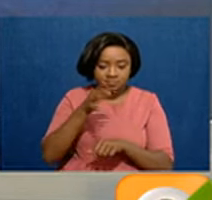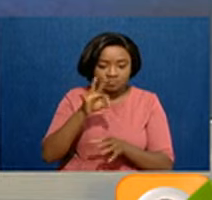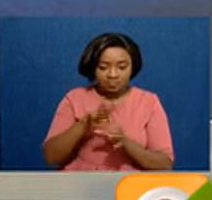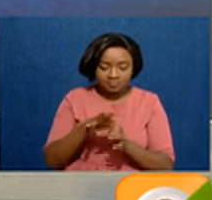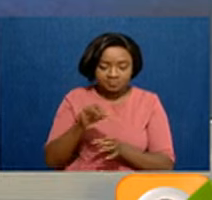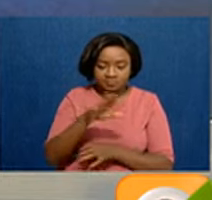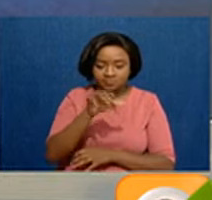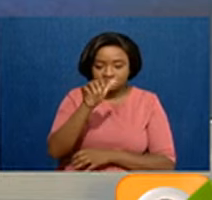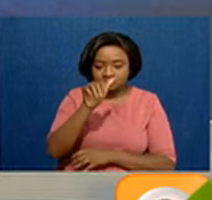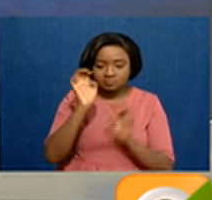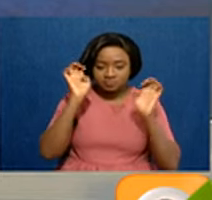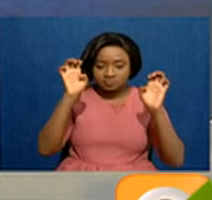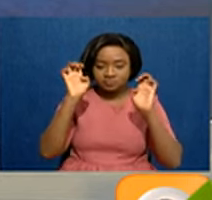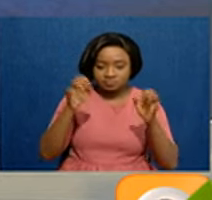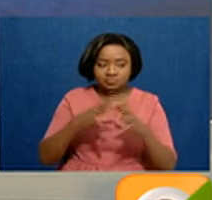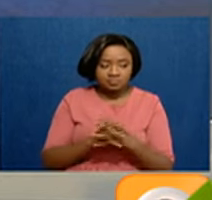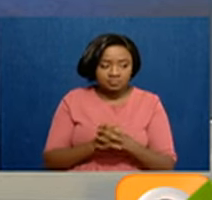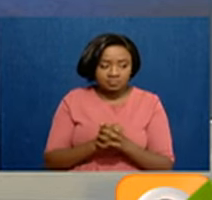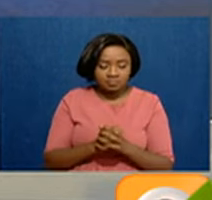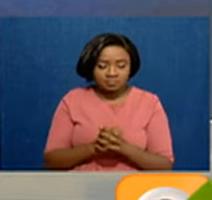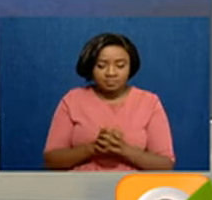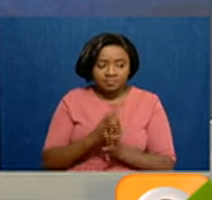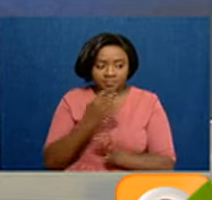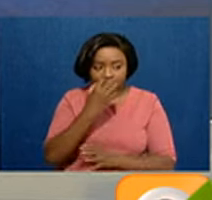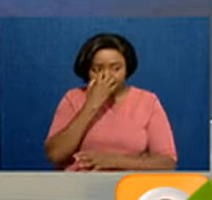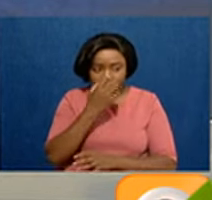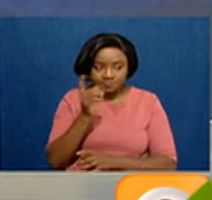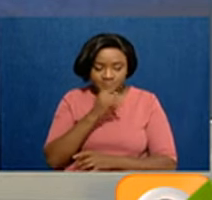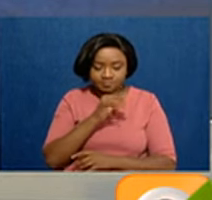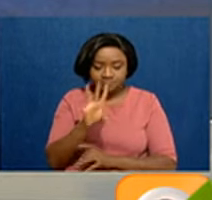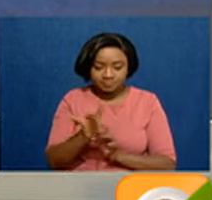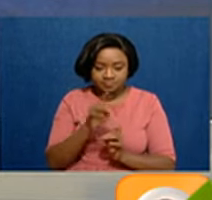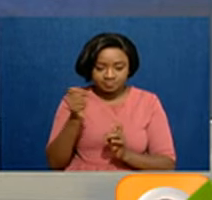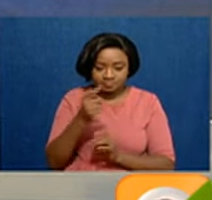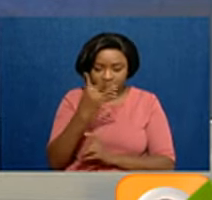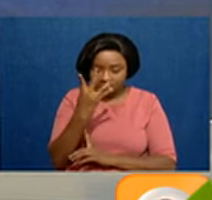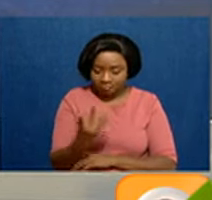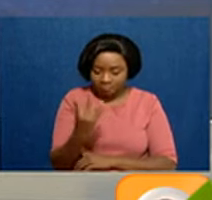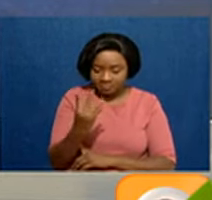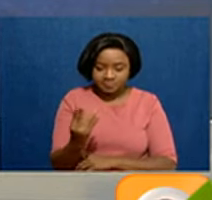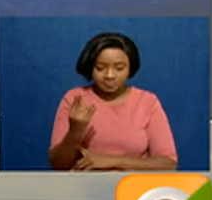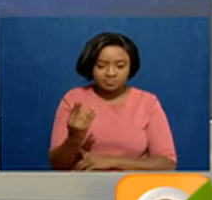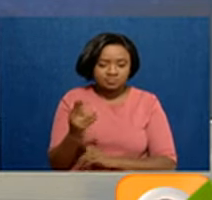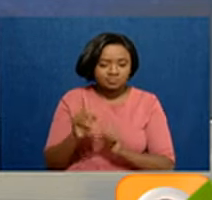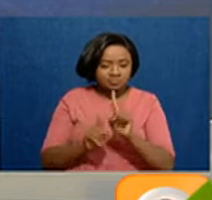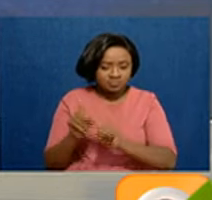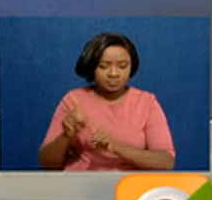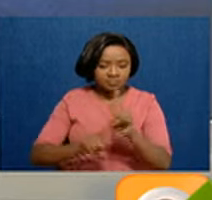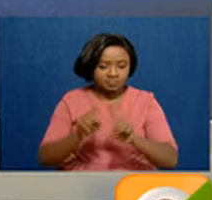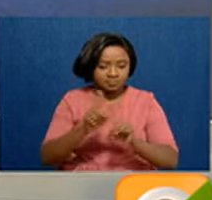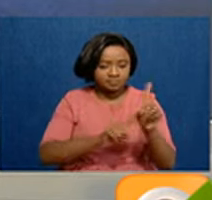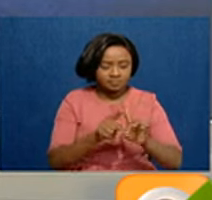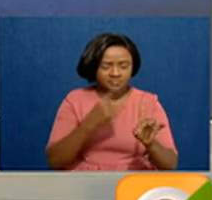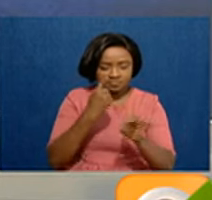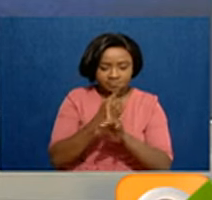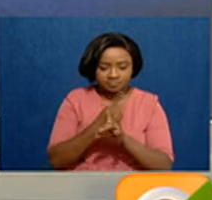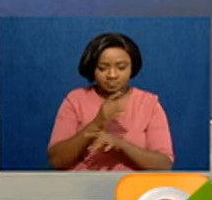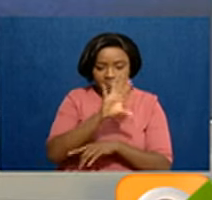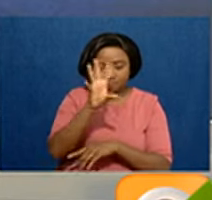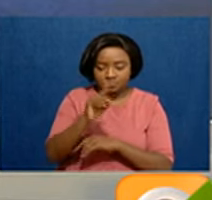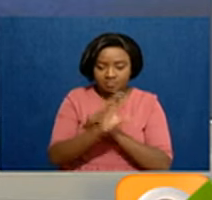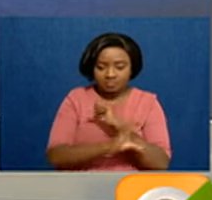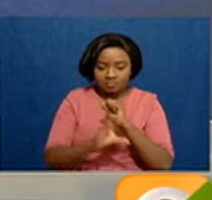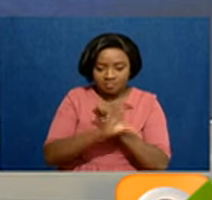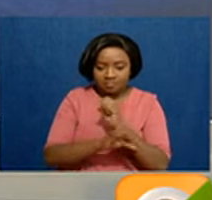Ababa. President William Ruto has set aside the month of April for state visits to several African nations,